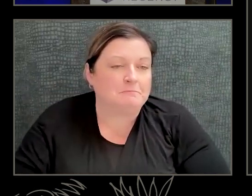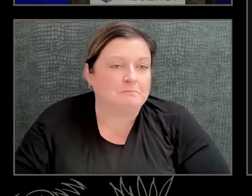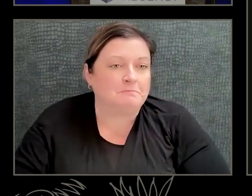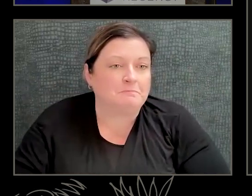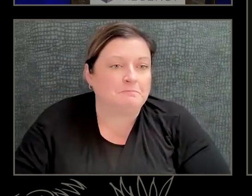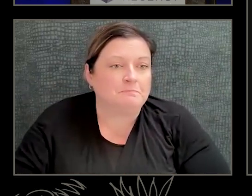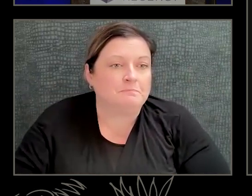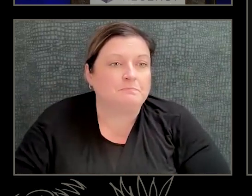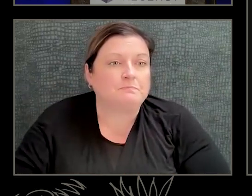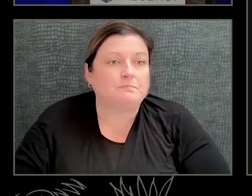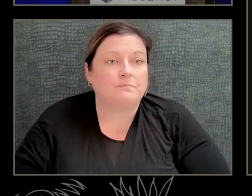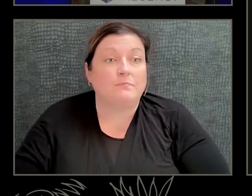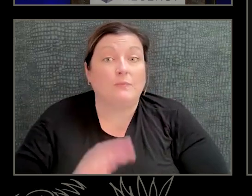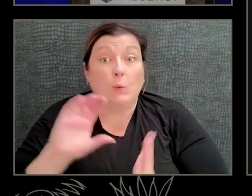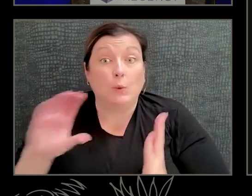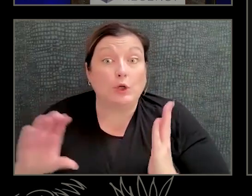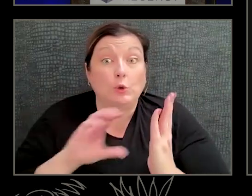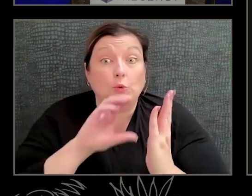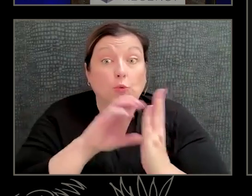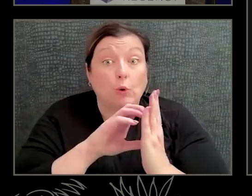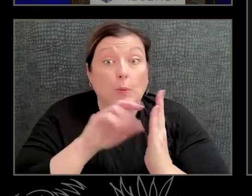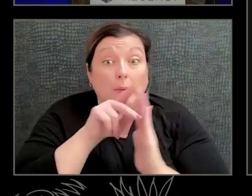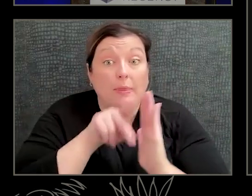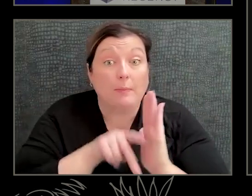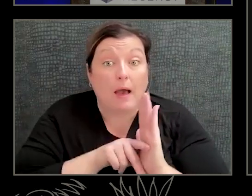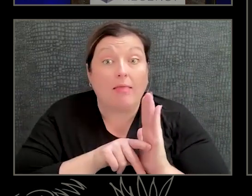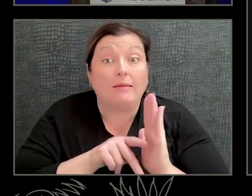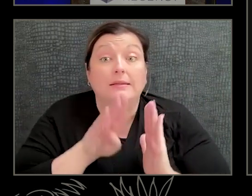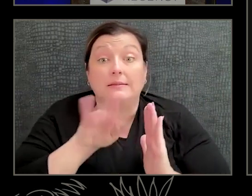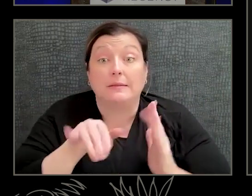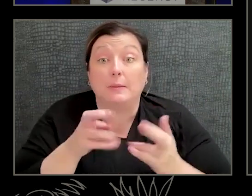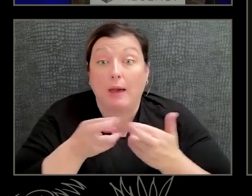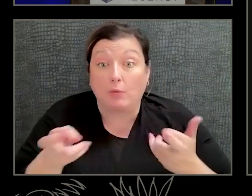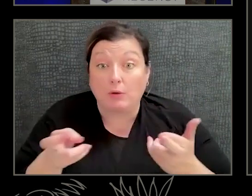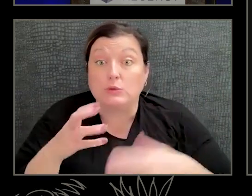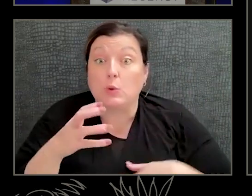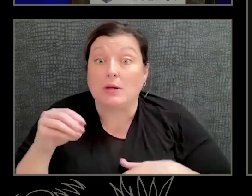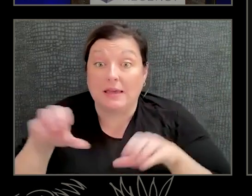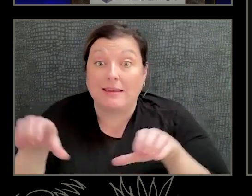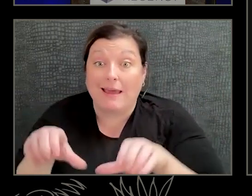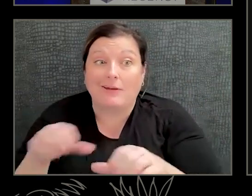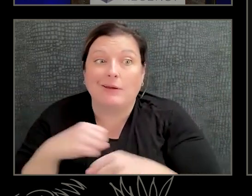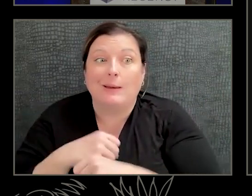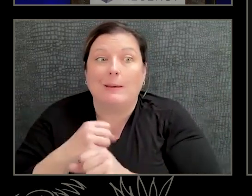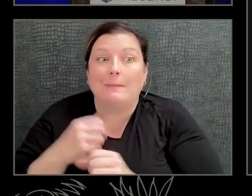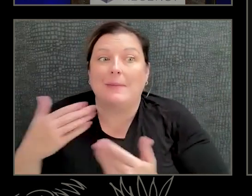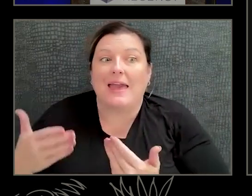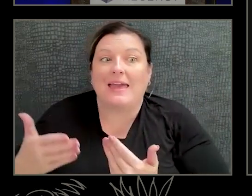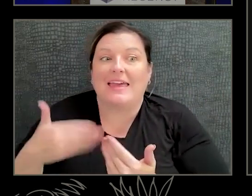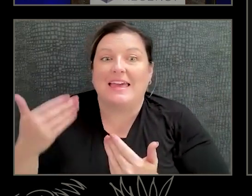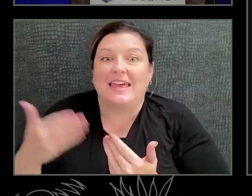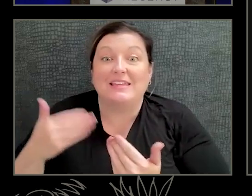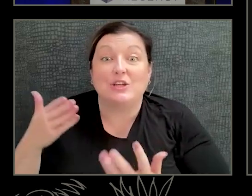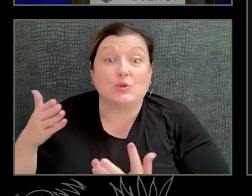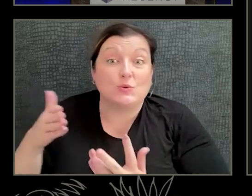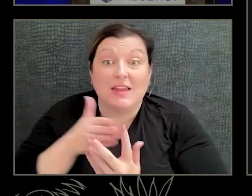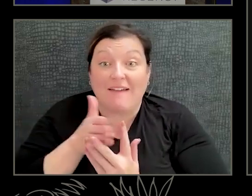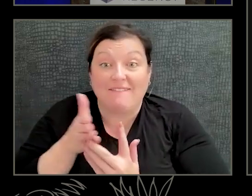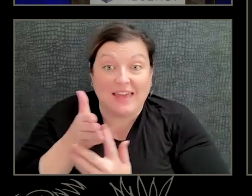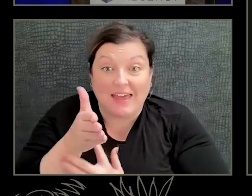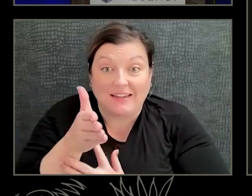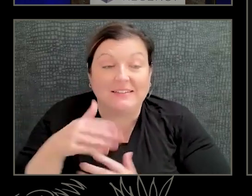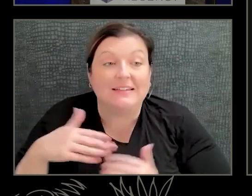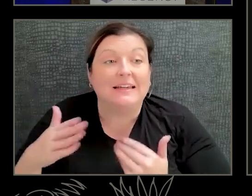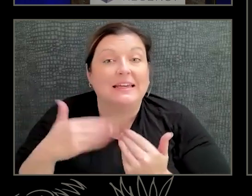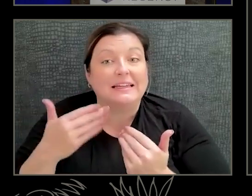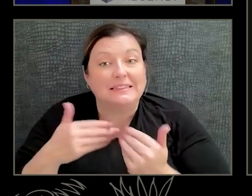When you group the policies by resource and action, you make it much easy to navigate, and it's also easy